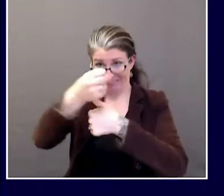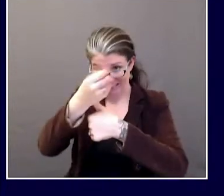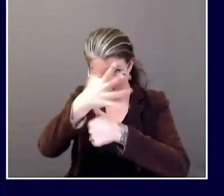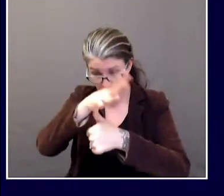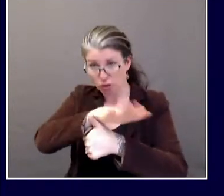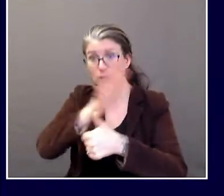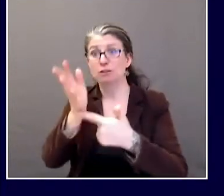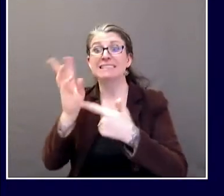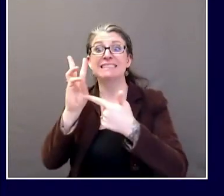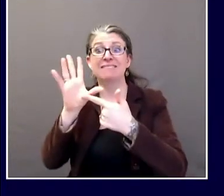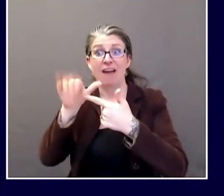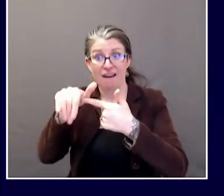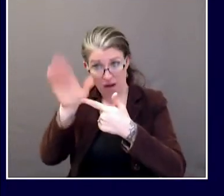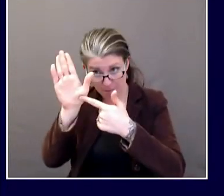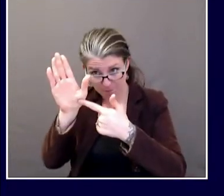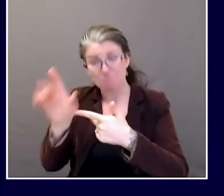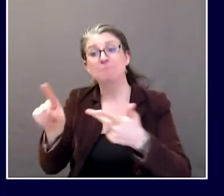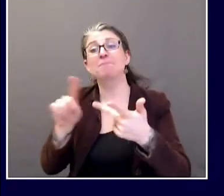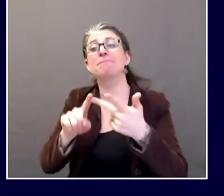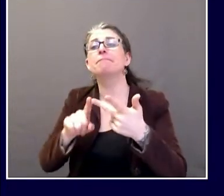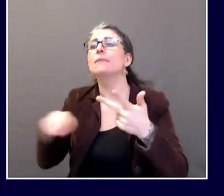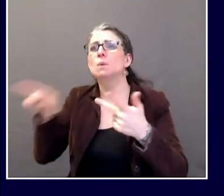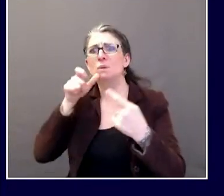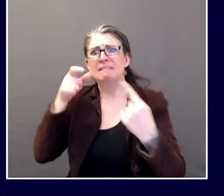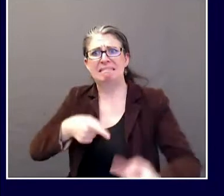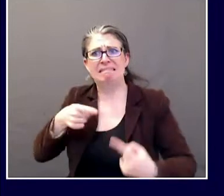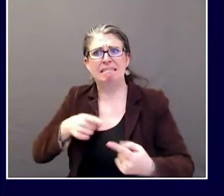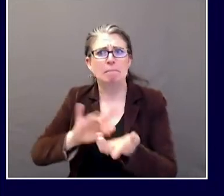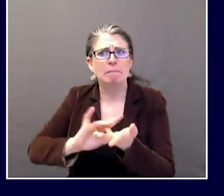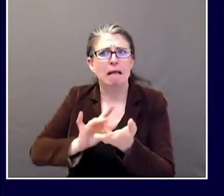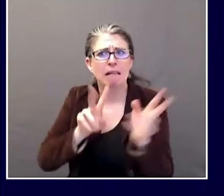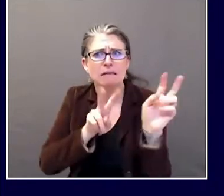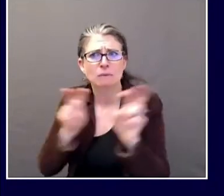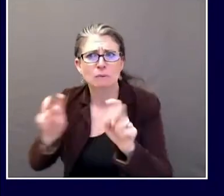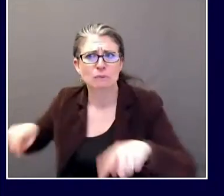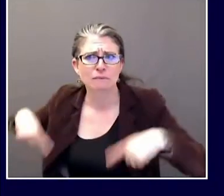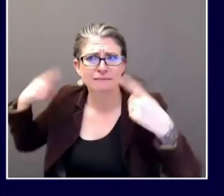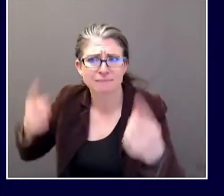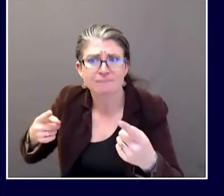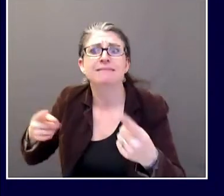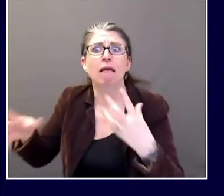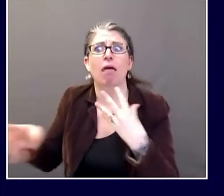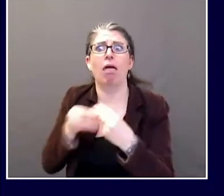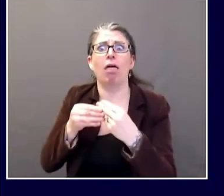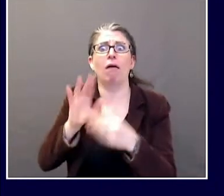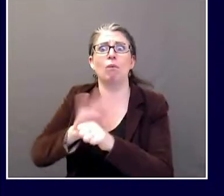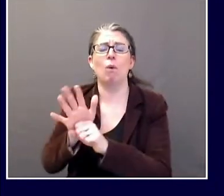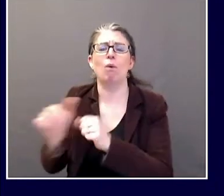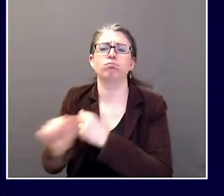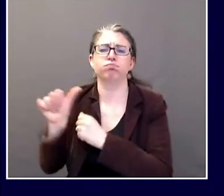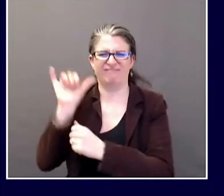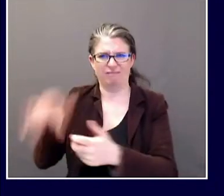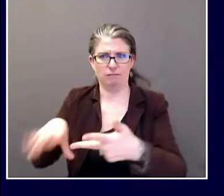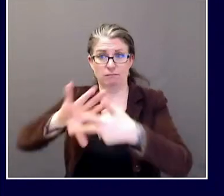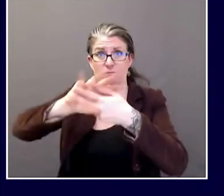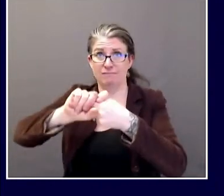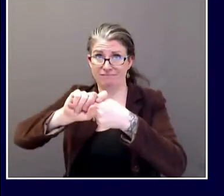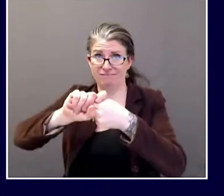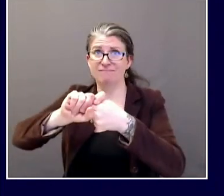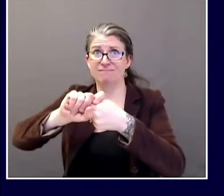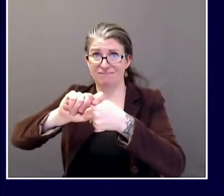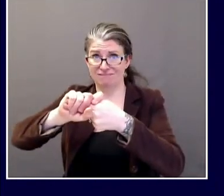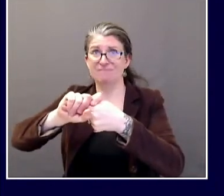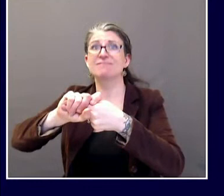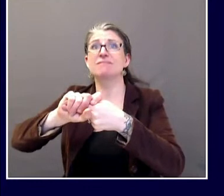teachers you mentioned. But given the massive size of just those first parts of 1B, that will be quite some time in the future. I don't know